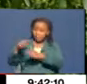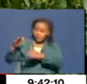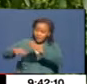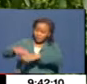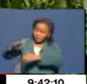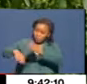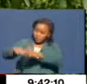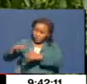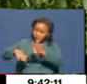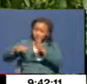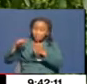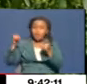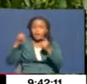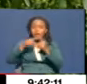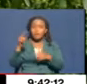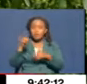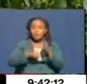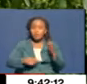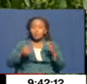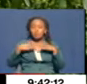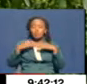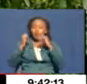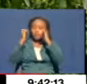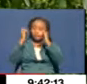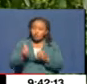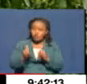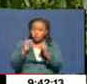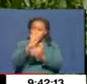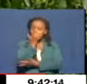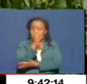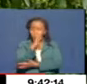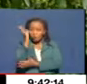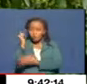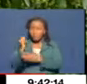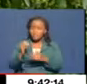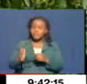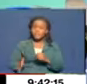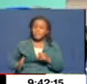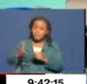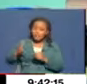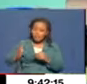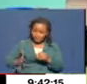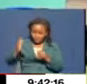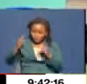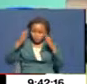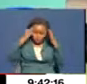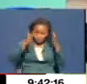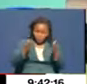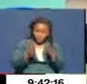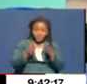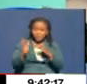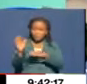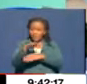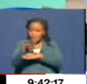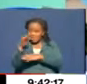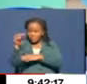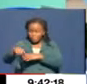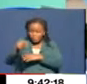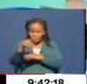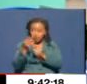at creating new forests in Naivasha, looking at areas that have been degraded for the last 10 years. Apparently, we are having quite a number